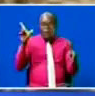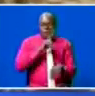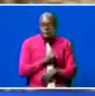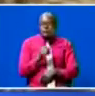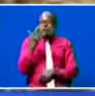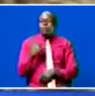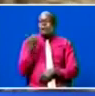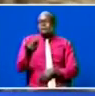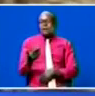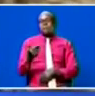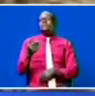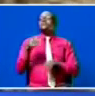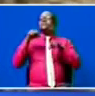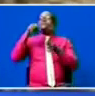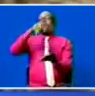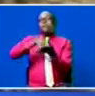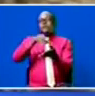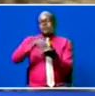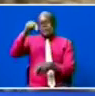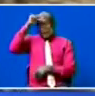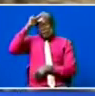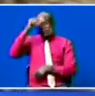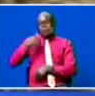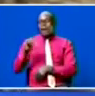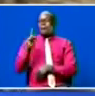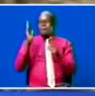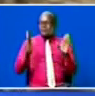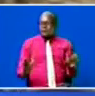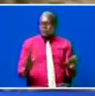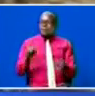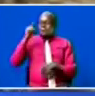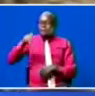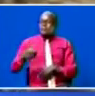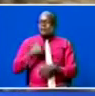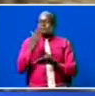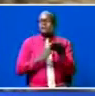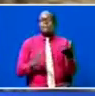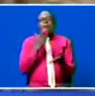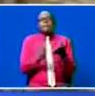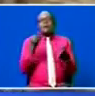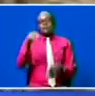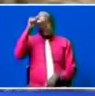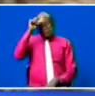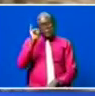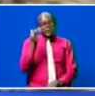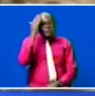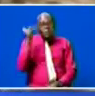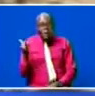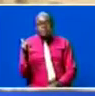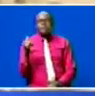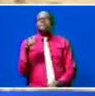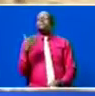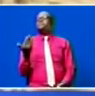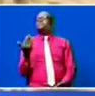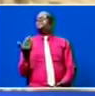wants now the stake in government. He wants some cabinet secretaries. He wants to have some part of the government. And that is why it is reminiscent